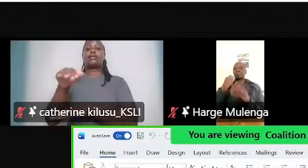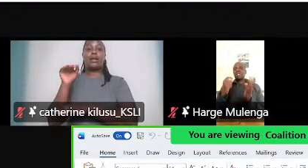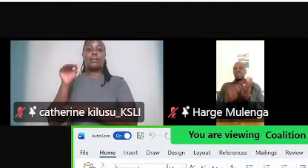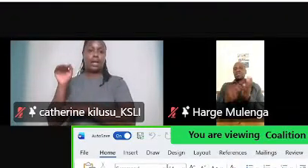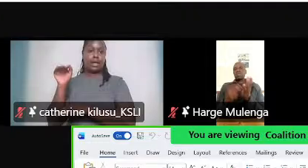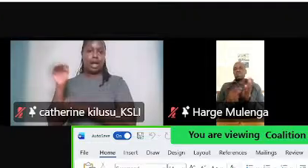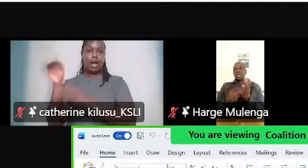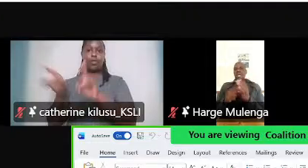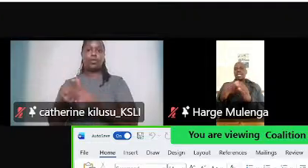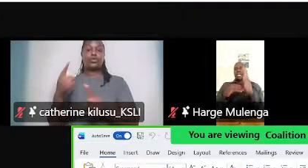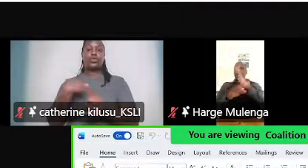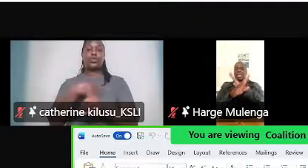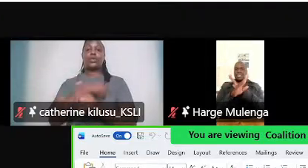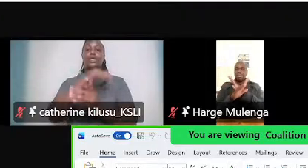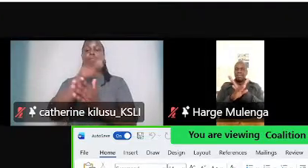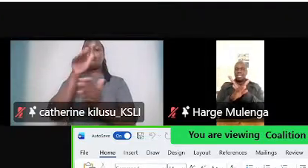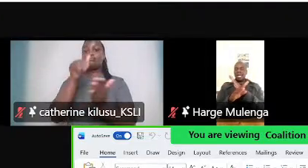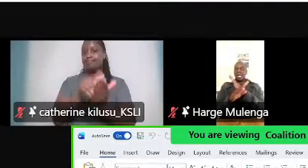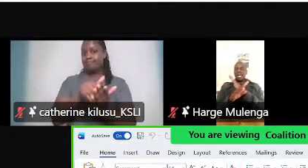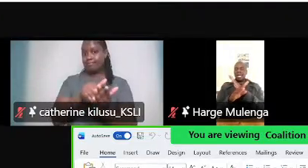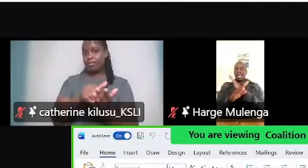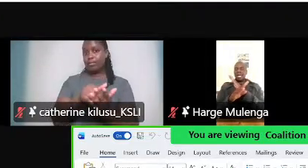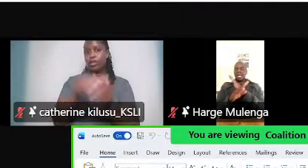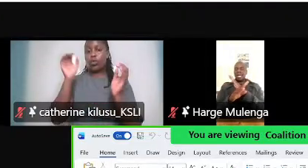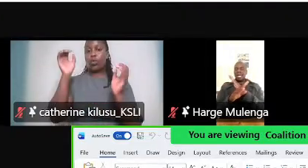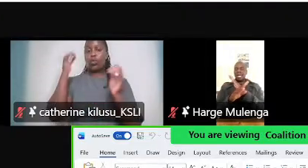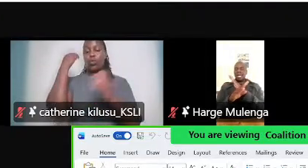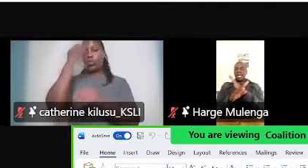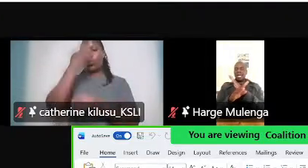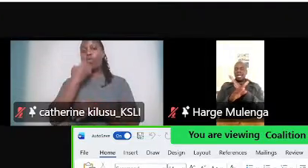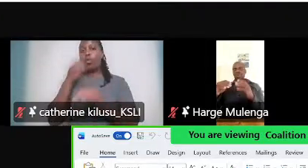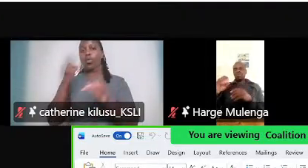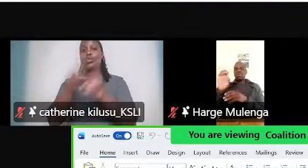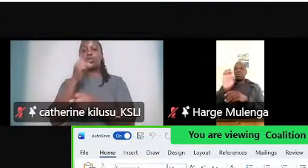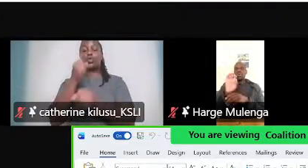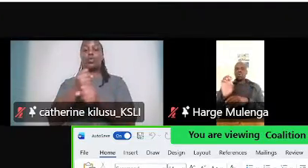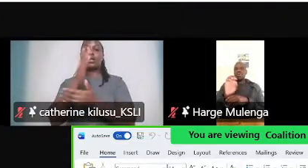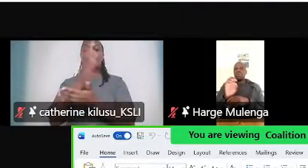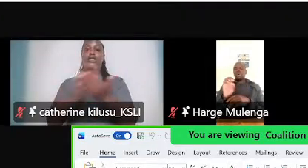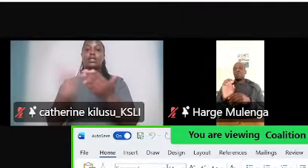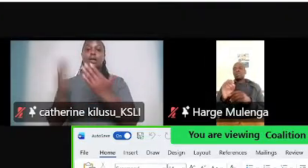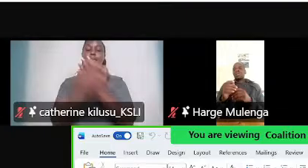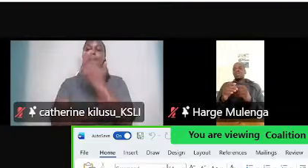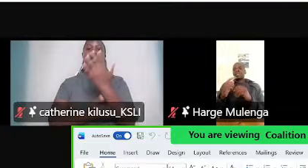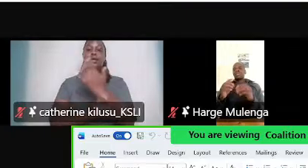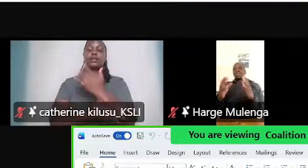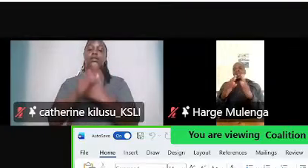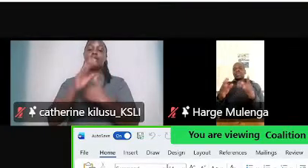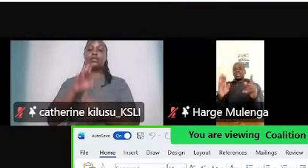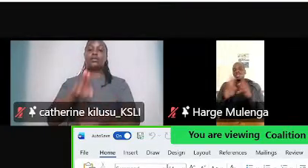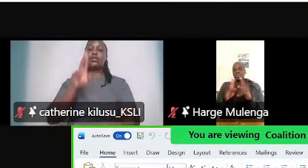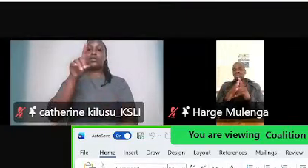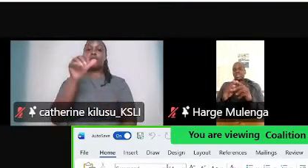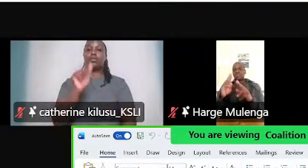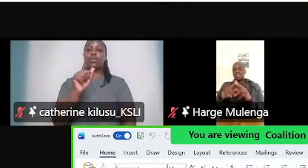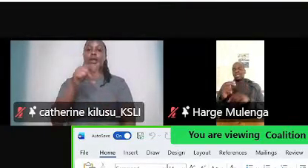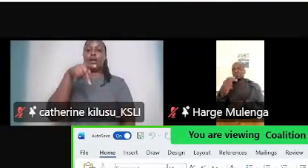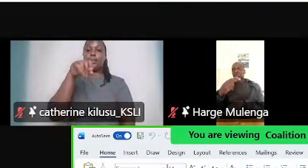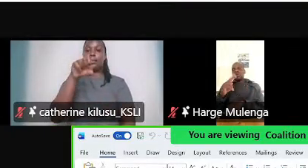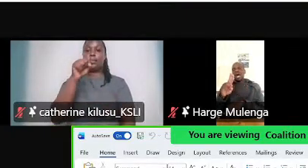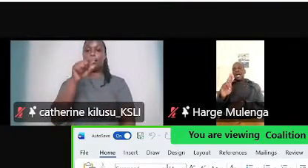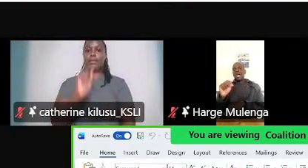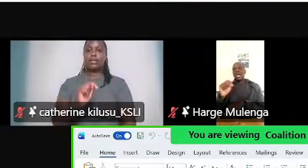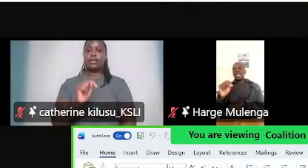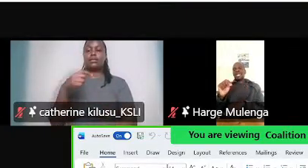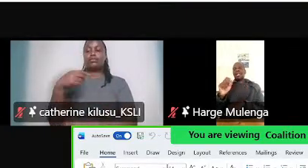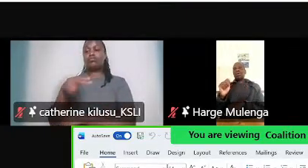Central Europe, we also work in some of the countries, including Budapest, Hungary, and the surrounding countries in Central Africa